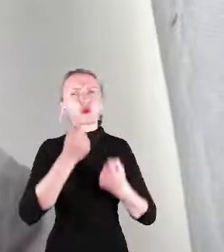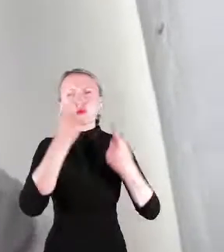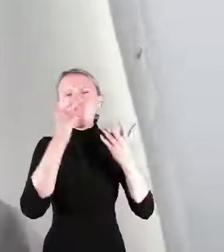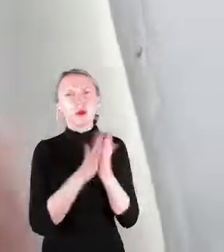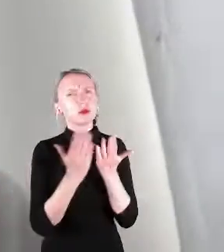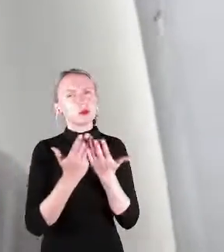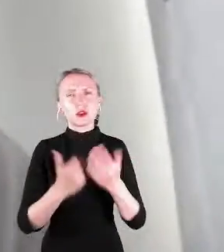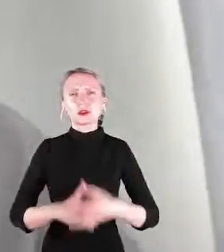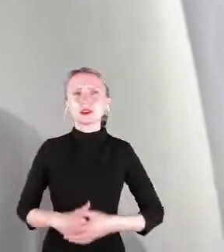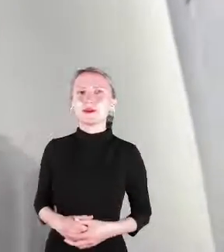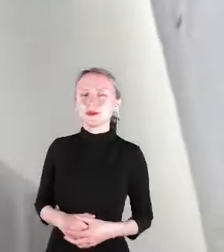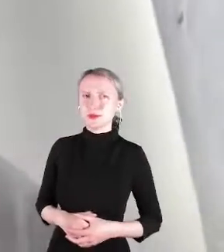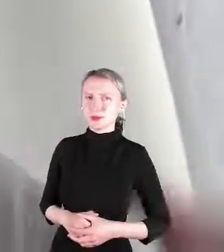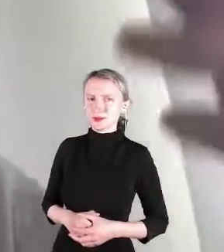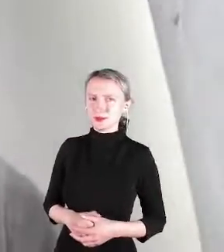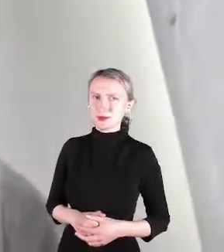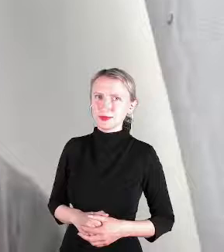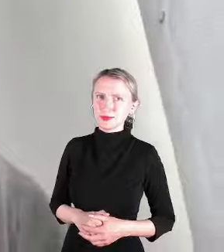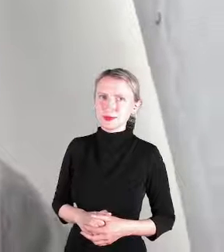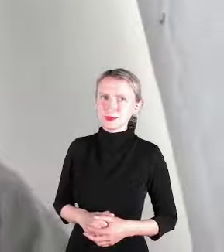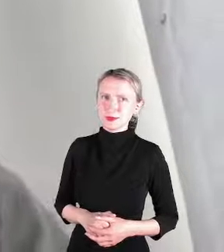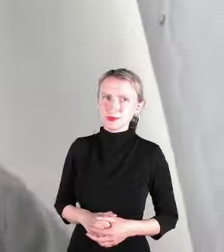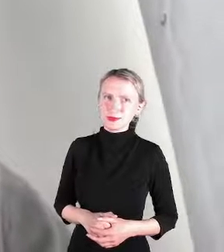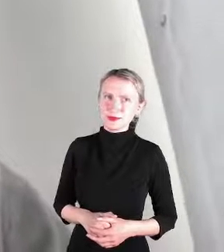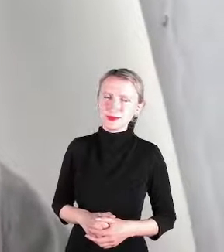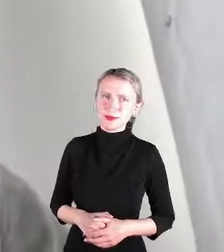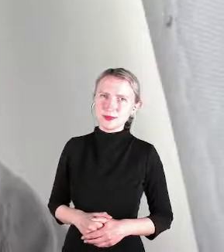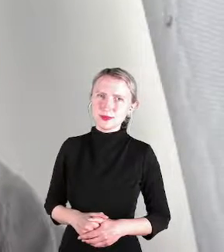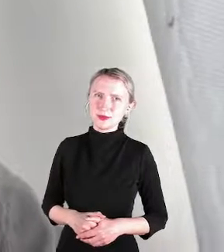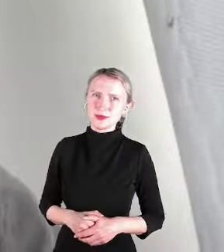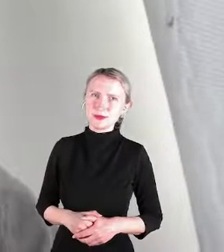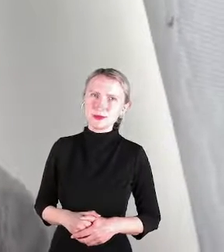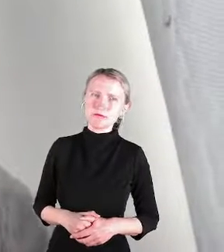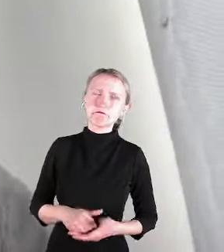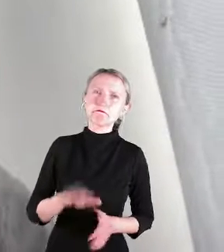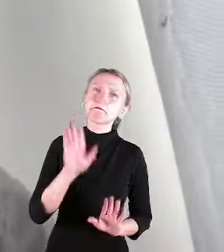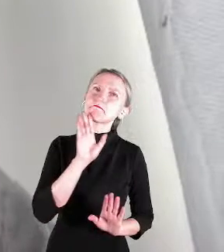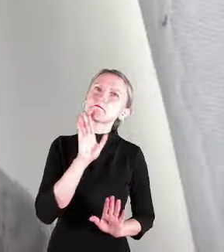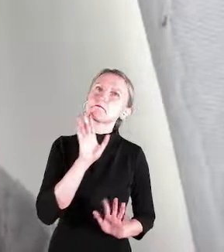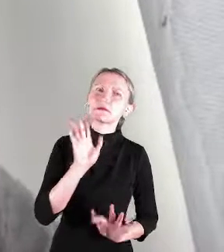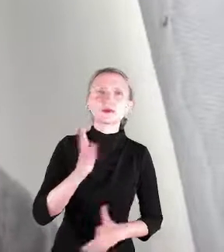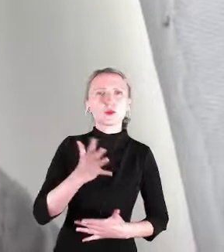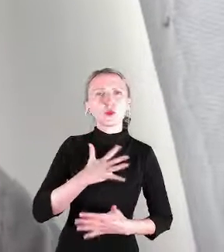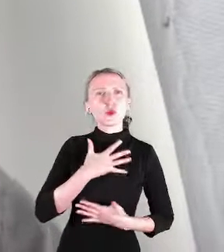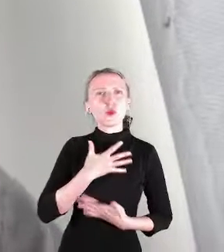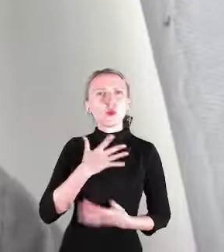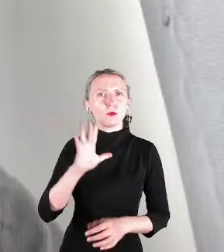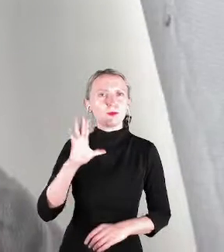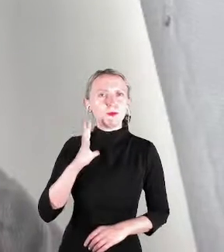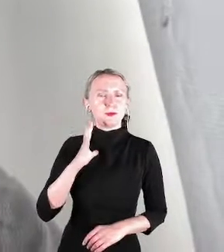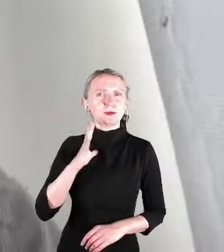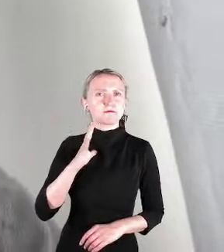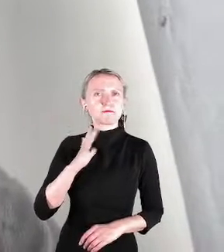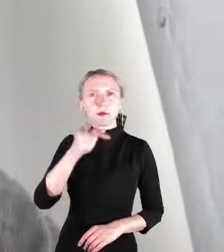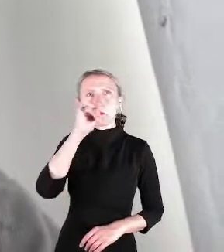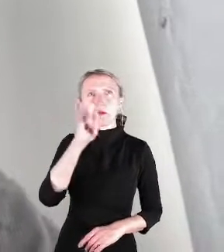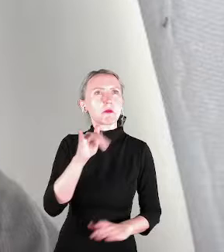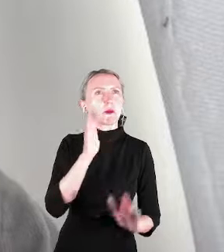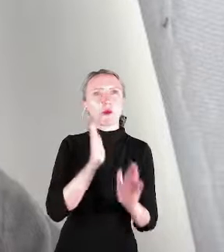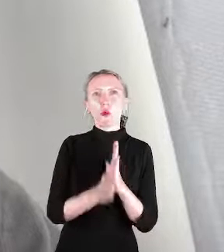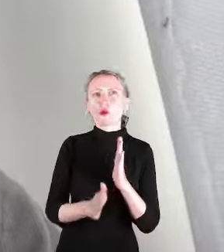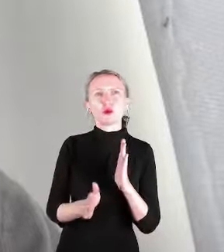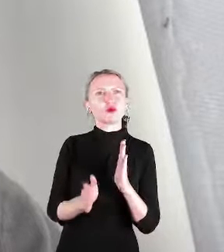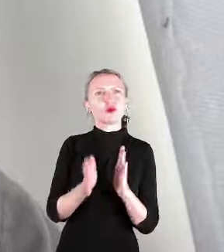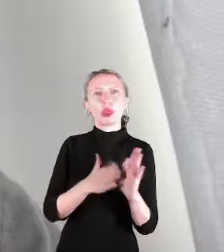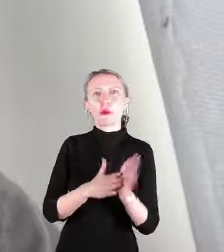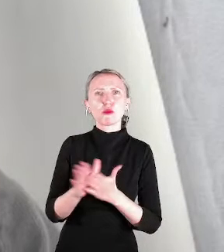Well, it really came from some kind of feeling. I couldn't put words on it at first.